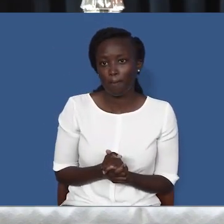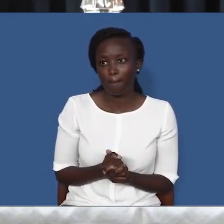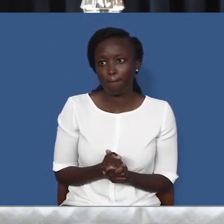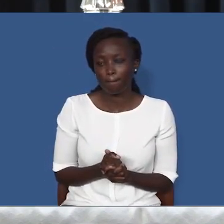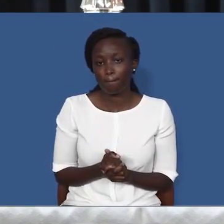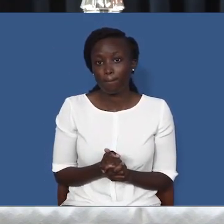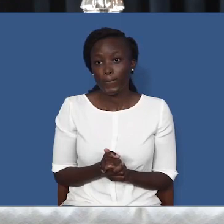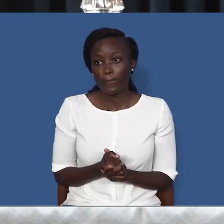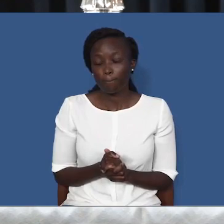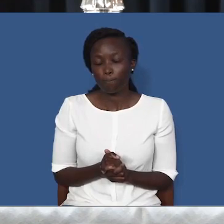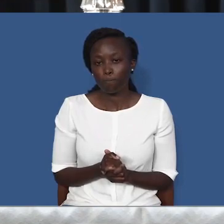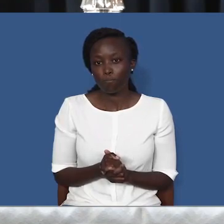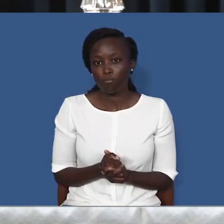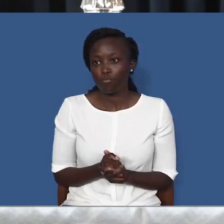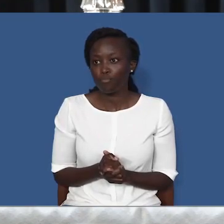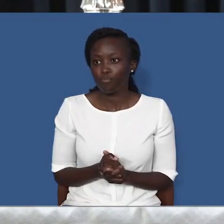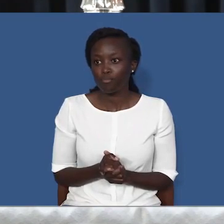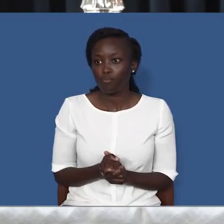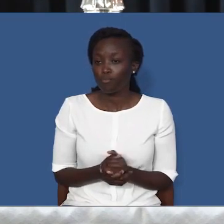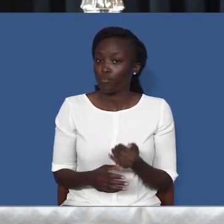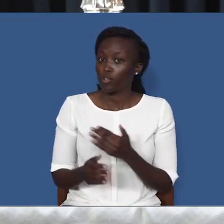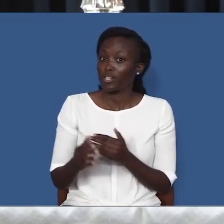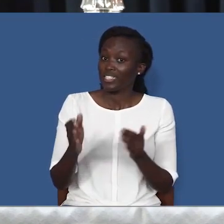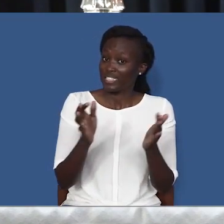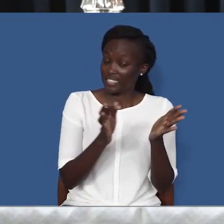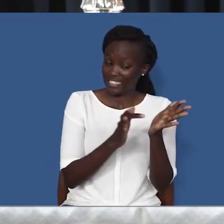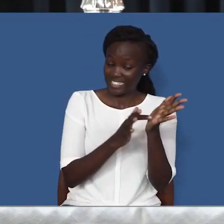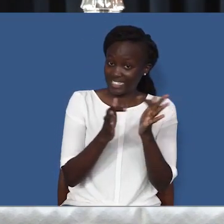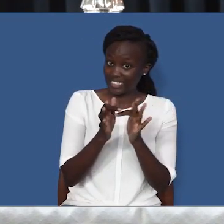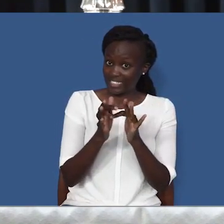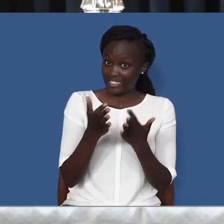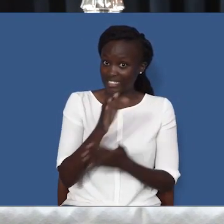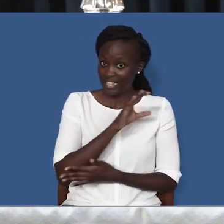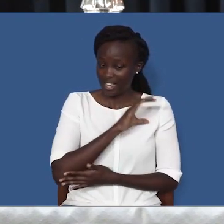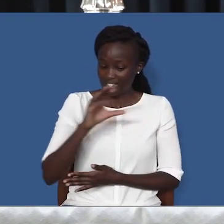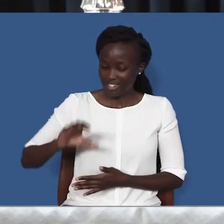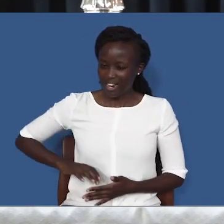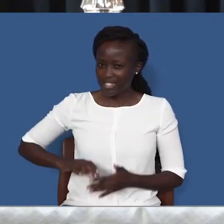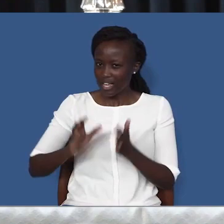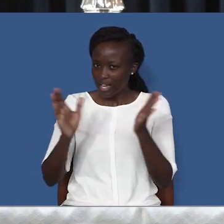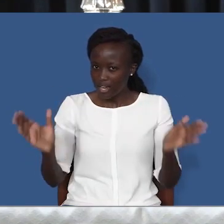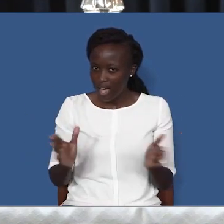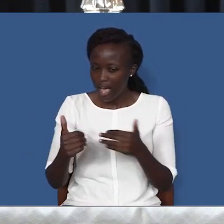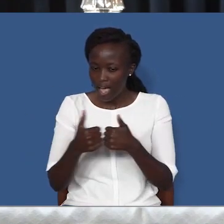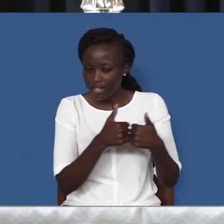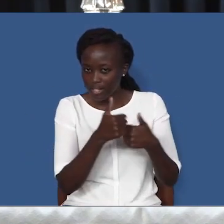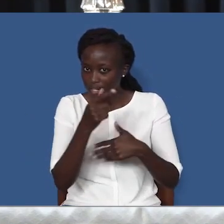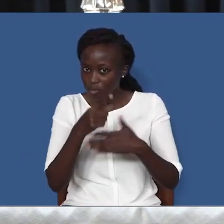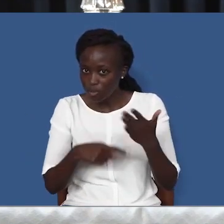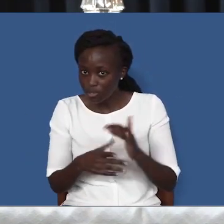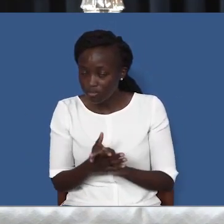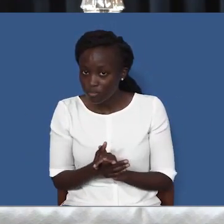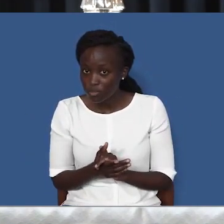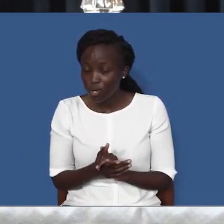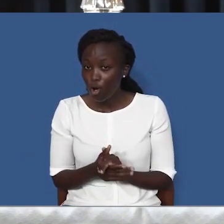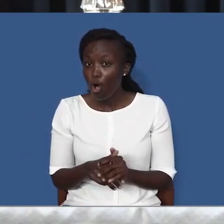The challenge that God actually is, that Christ is bringing to us today, is that not everybody who professes